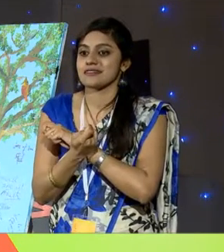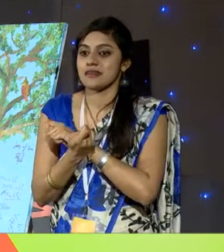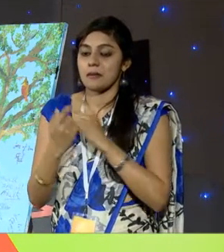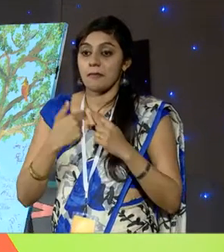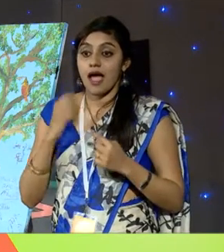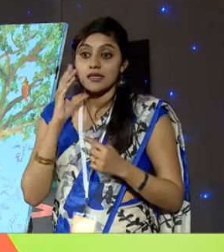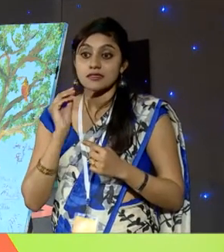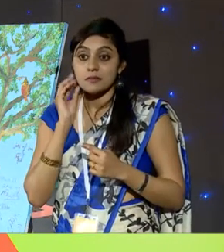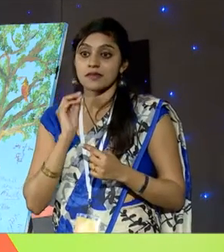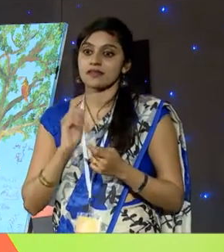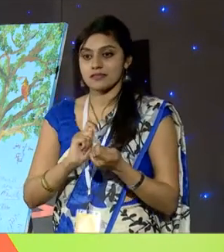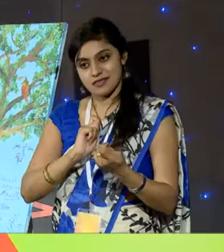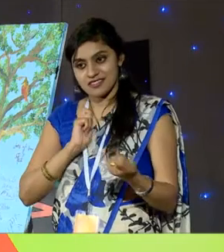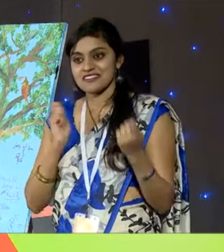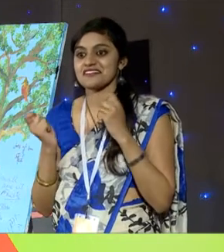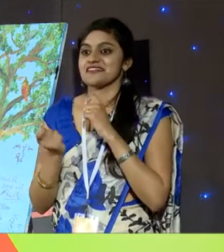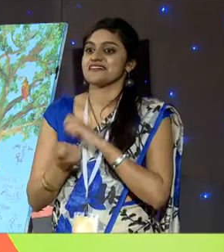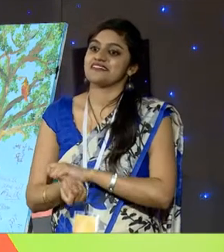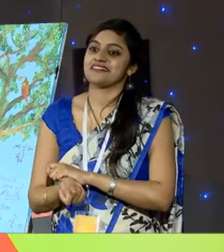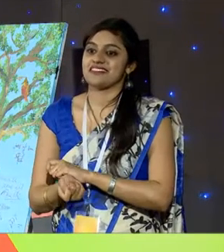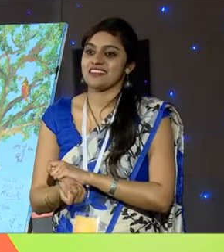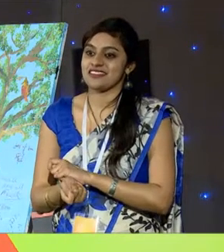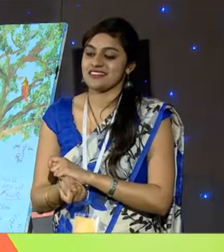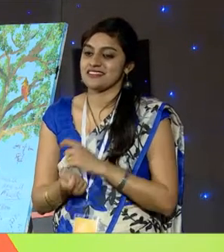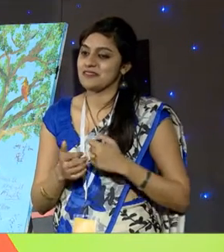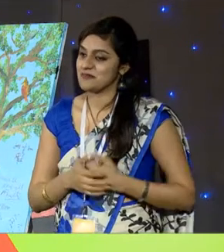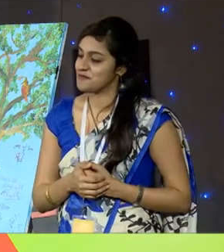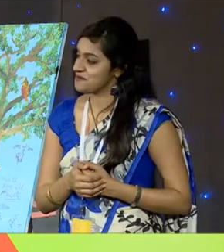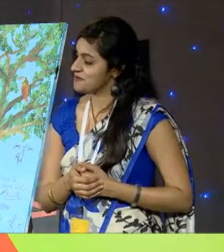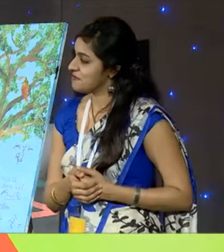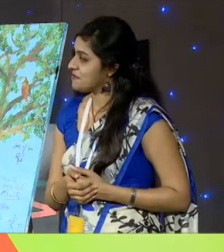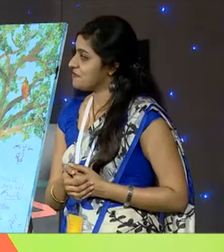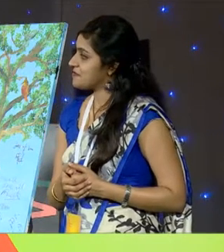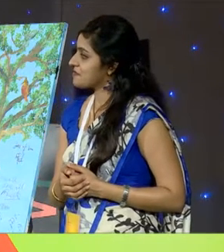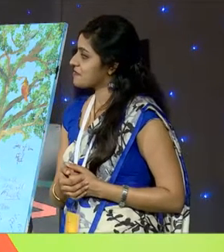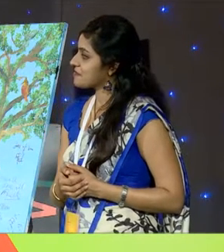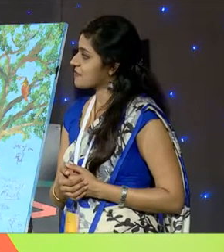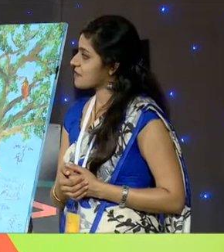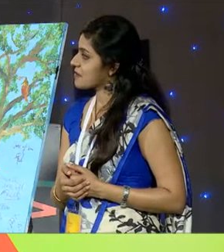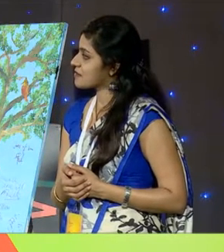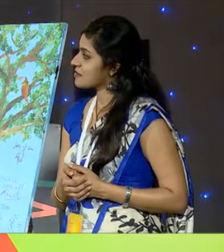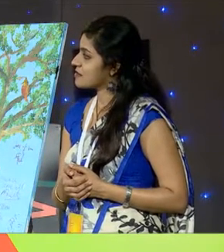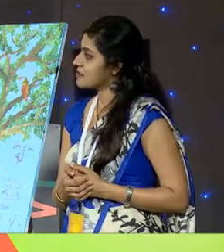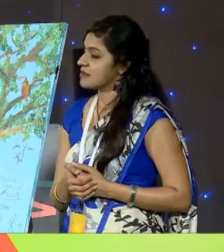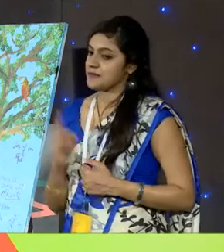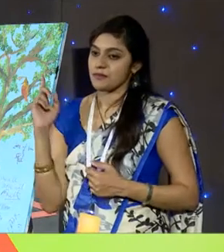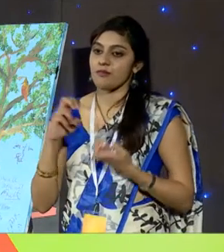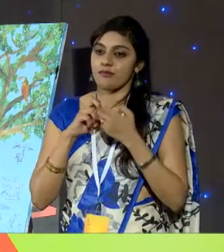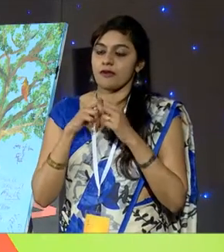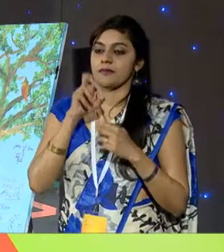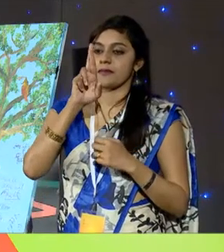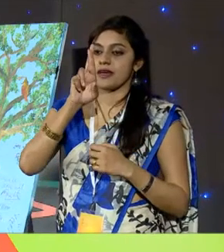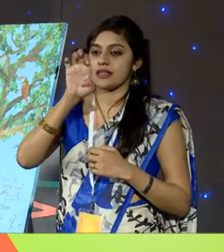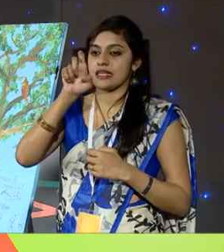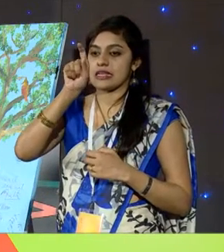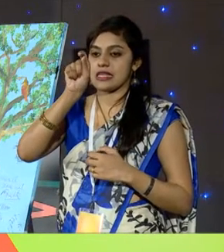life, understanding of life, as I keep describing. And I should say